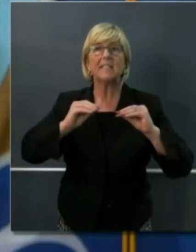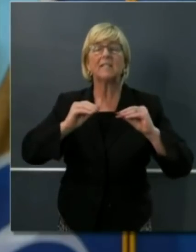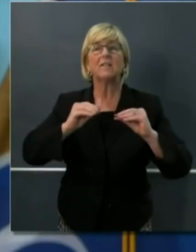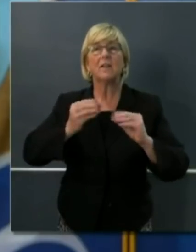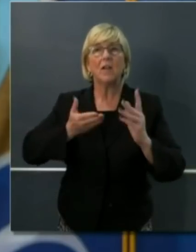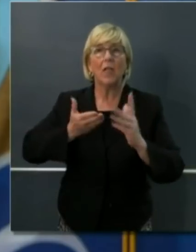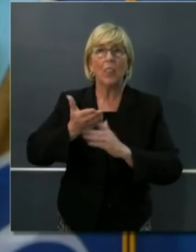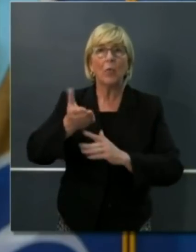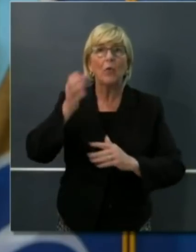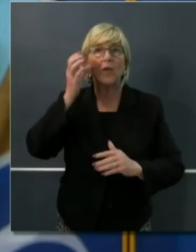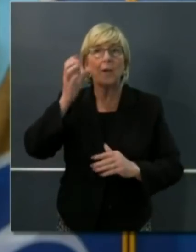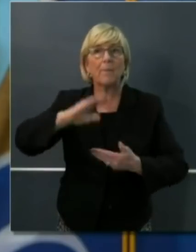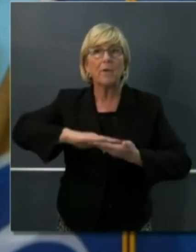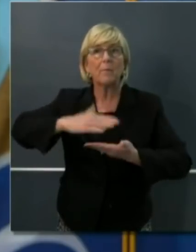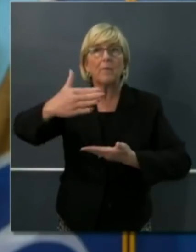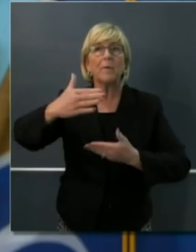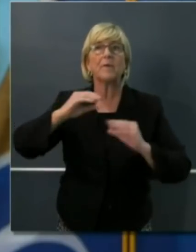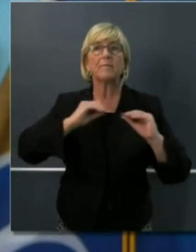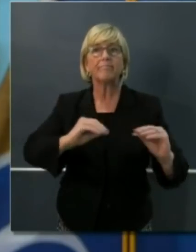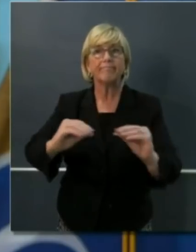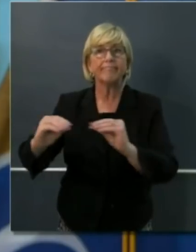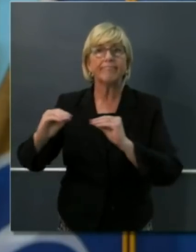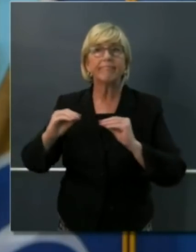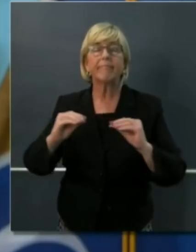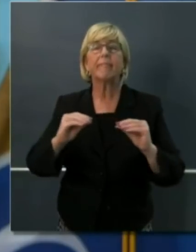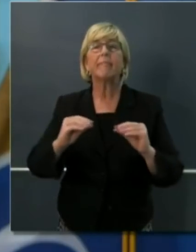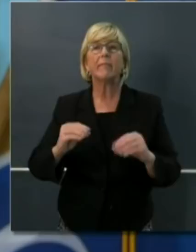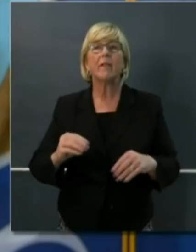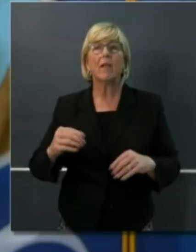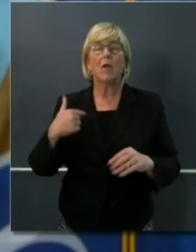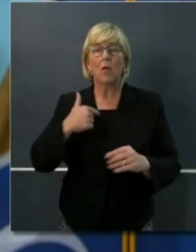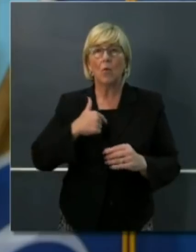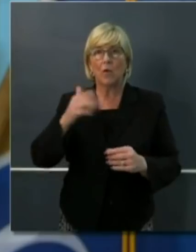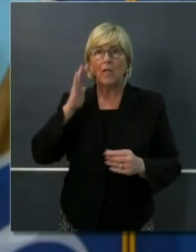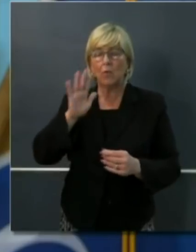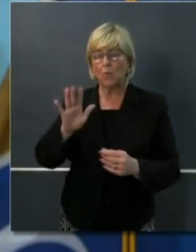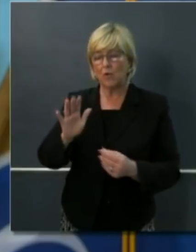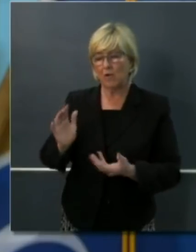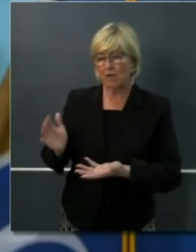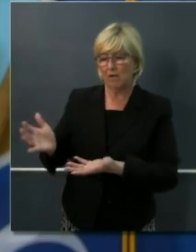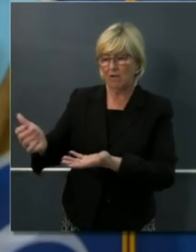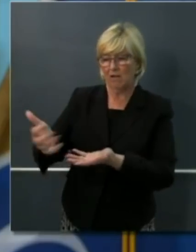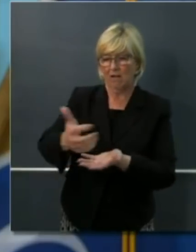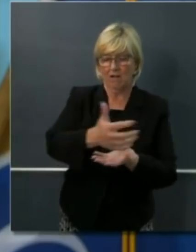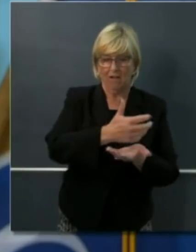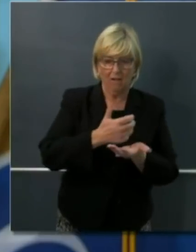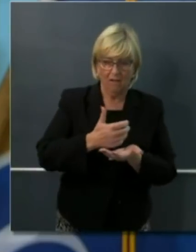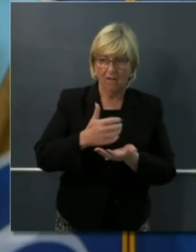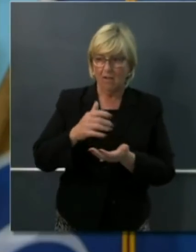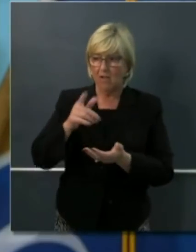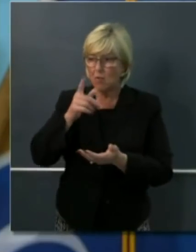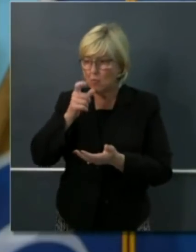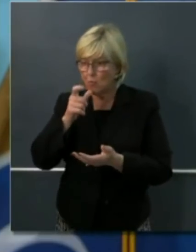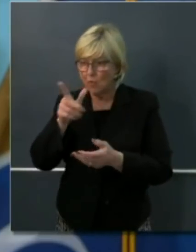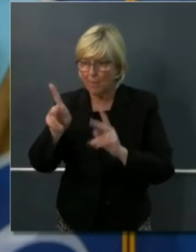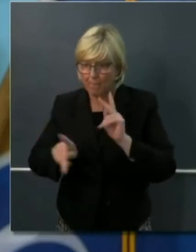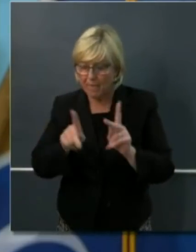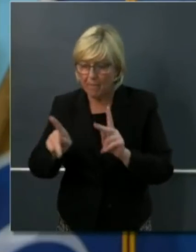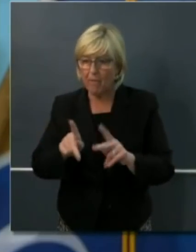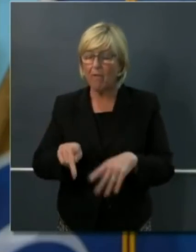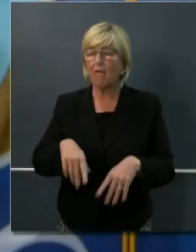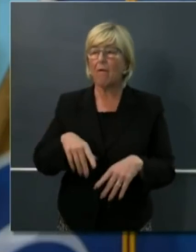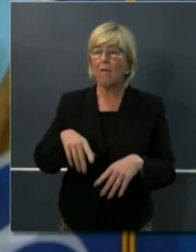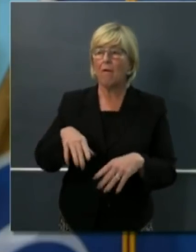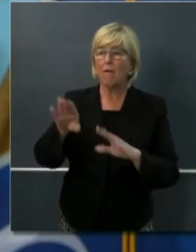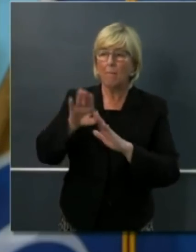those 10,000 individuals, and we'll get an aggregated data set that will allow us to track the trackers and track the tracing